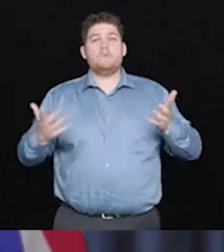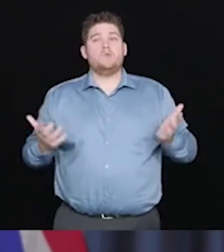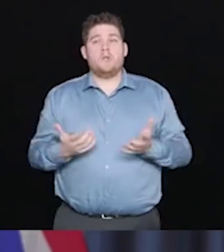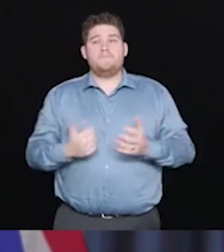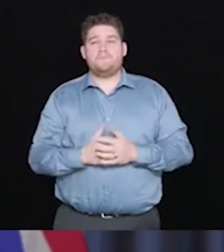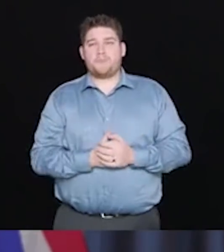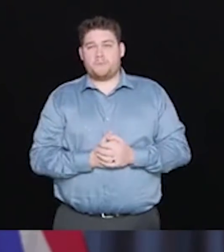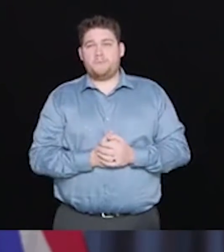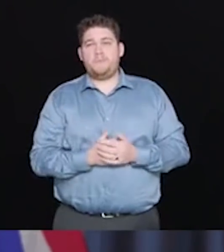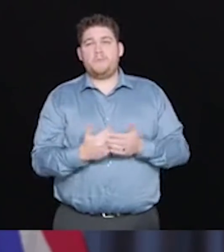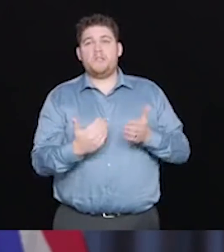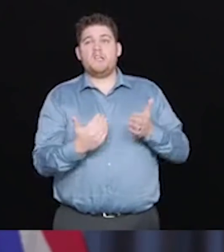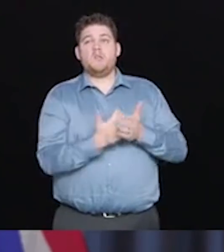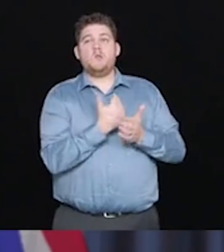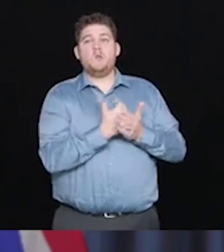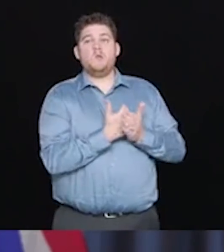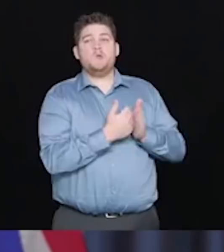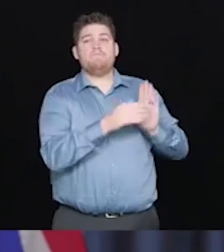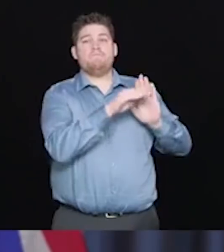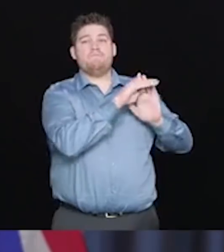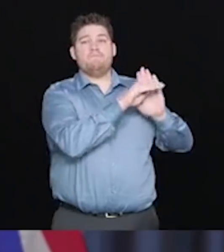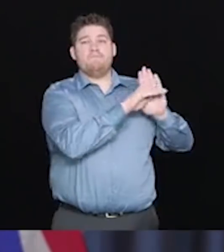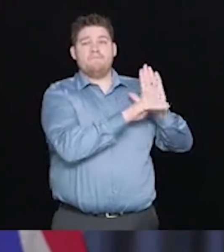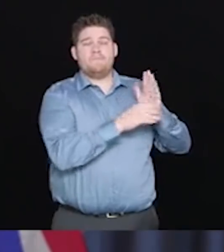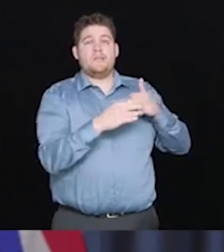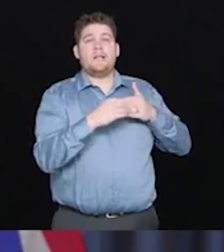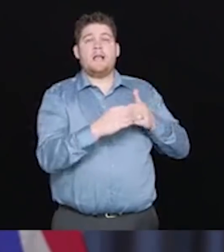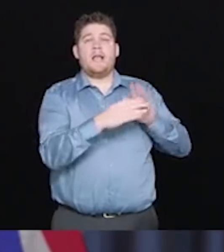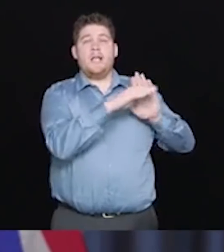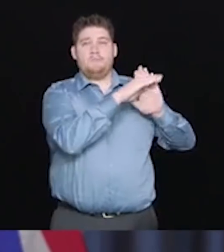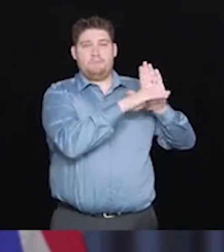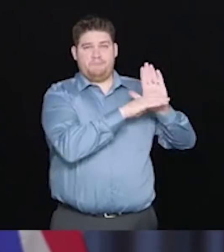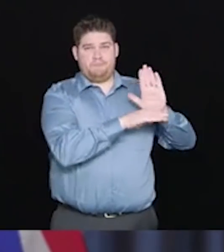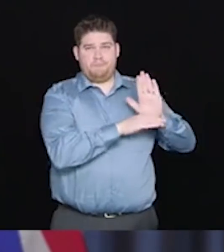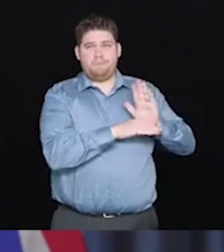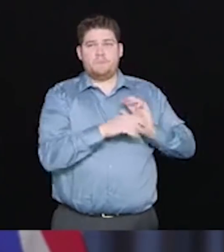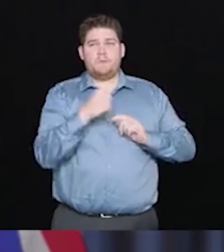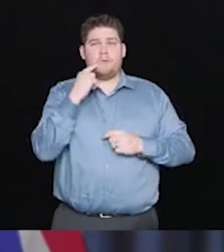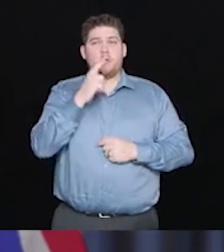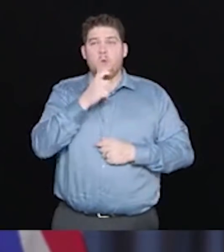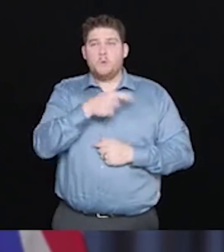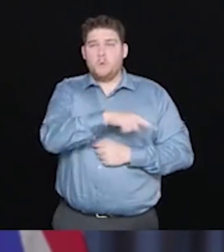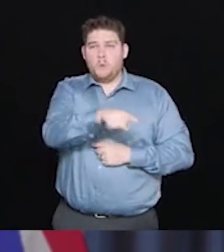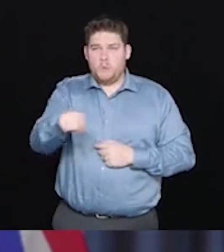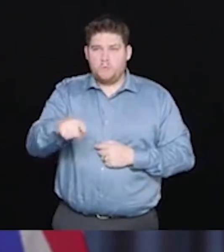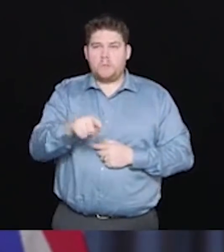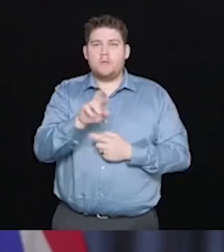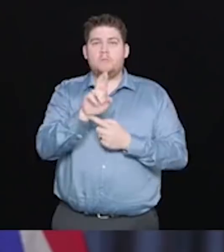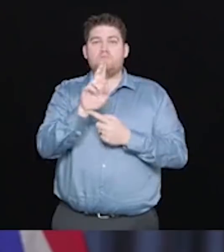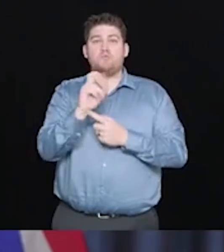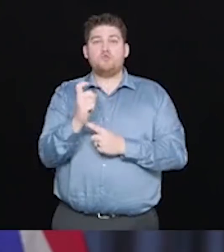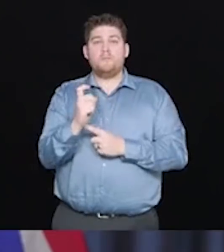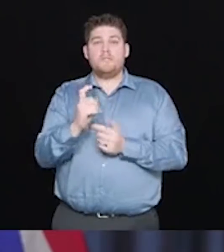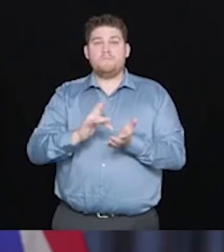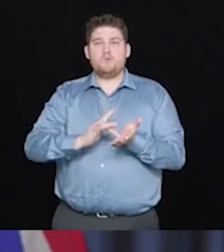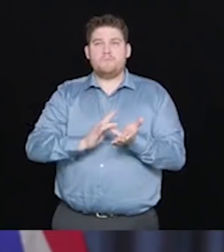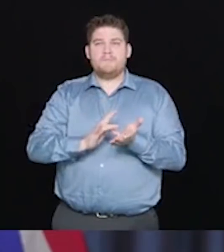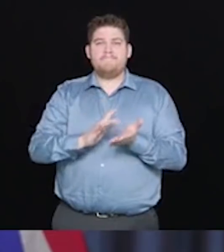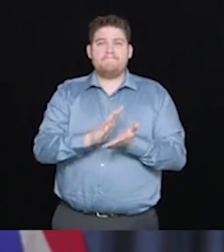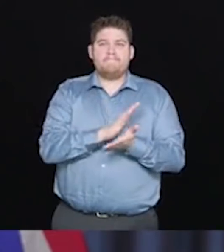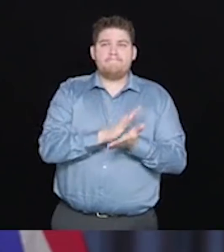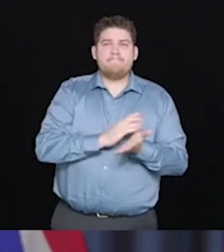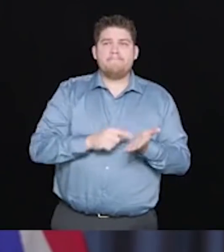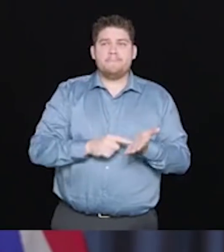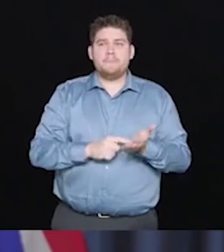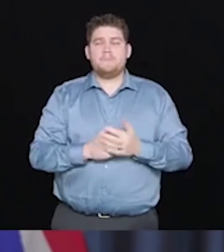with substance use disorder or addictions. And this is particularly to support people in places like the downtown east side